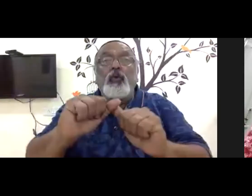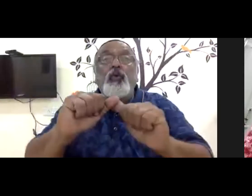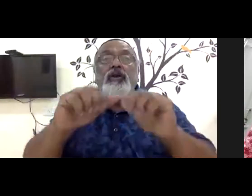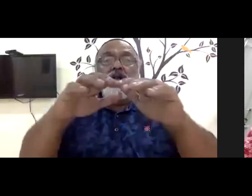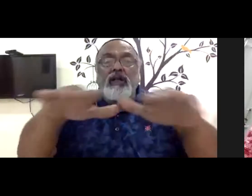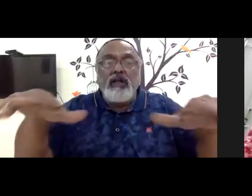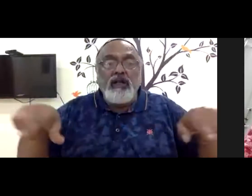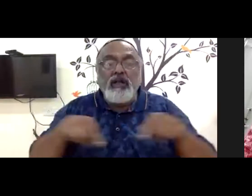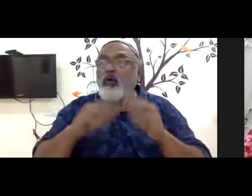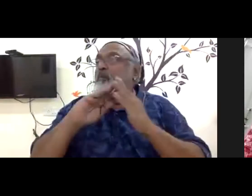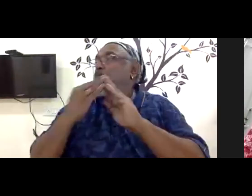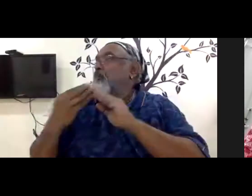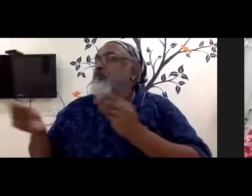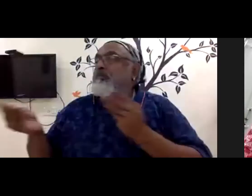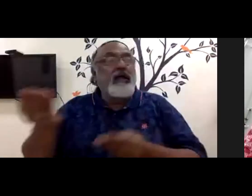it.